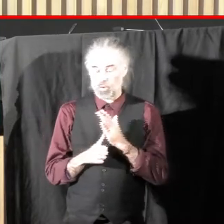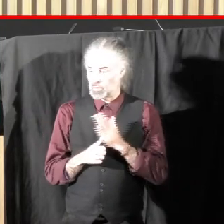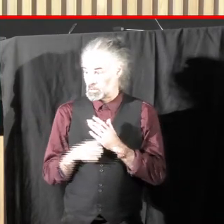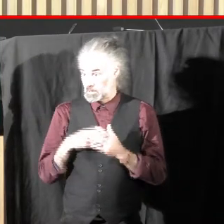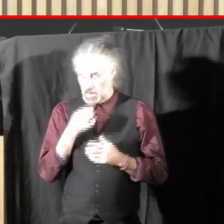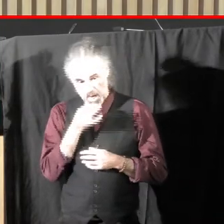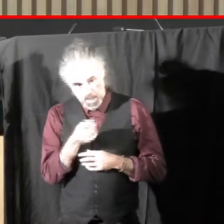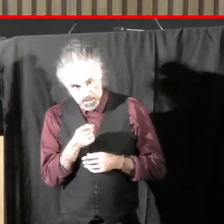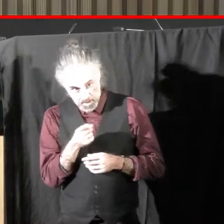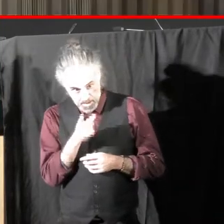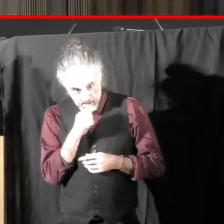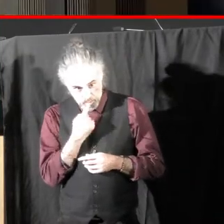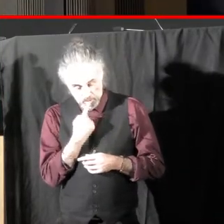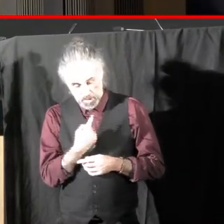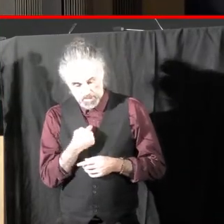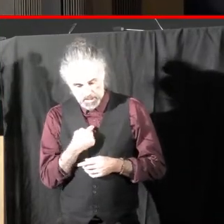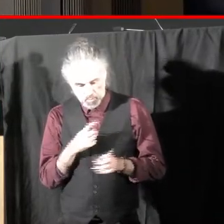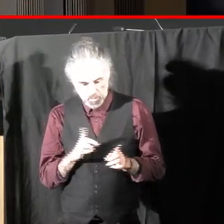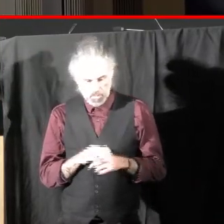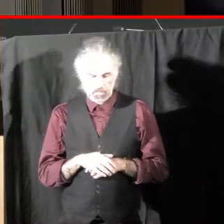you tell me